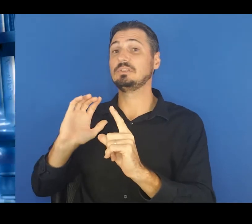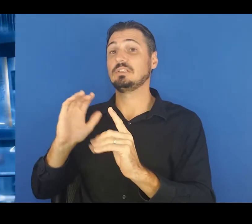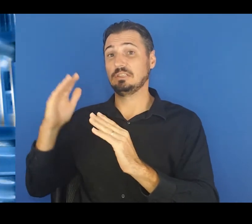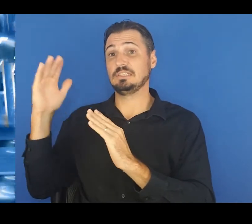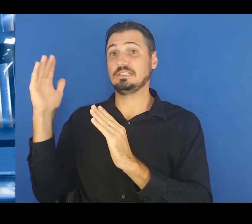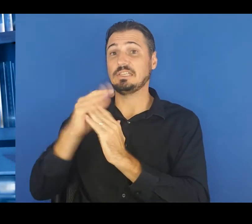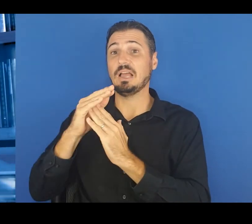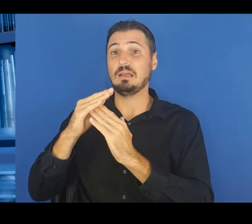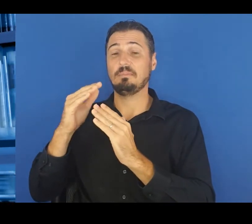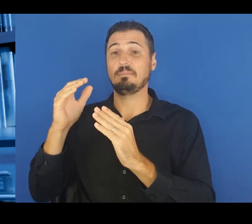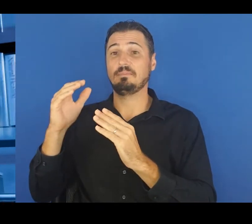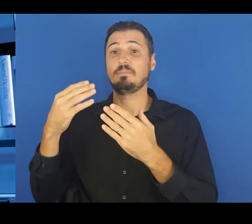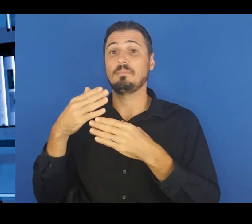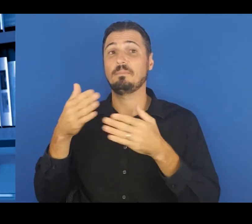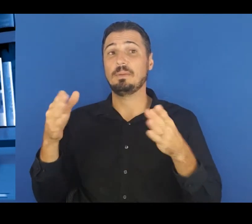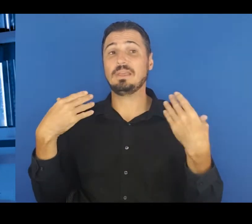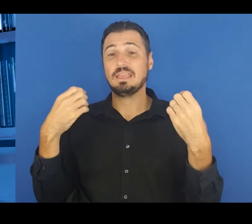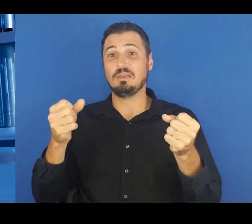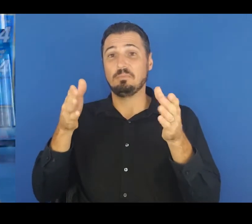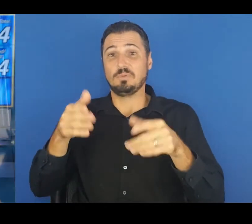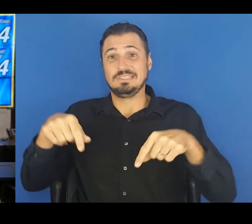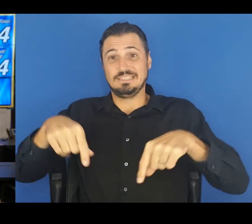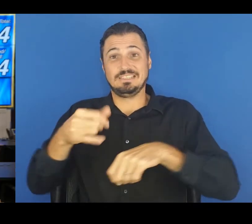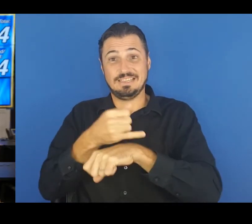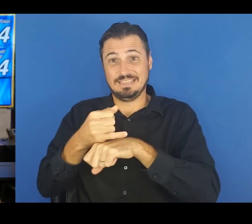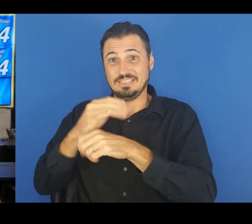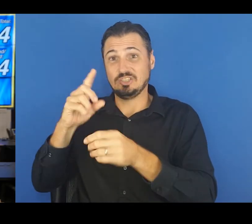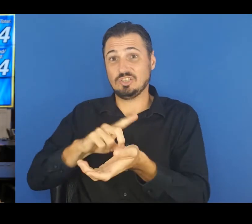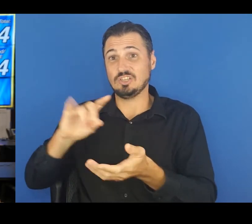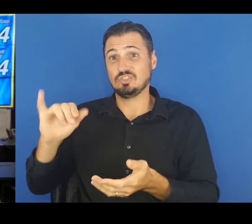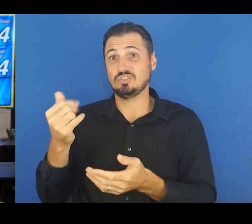island, Dr. Janet Berriman.